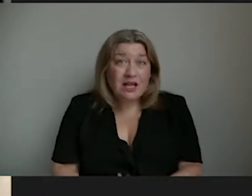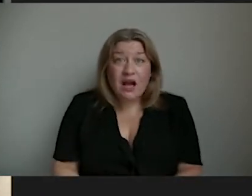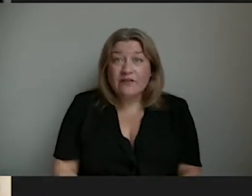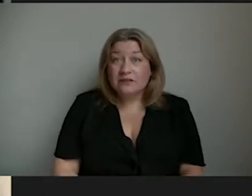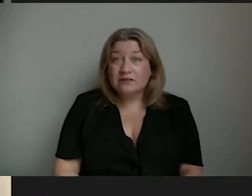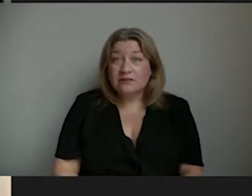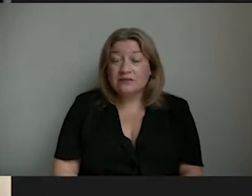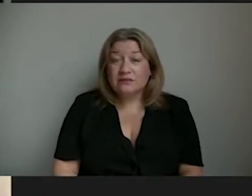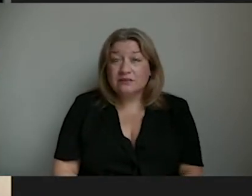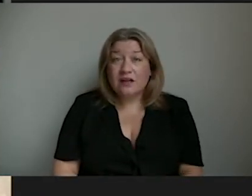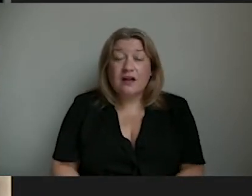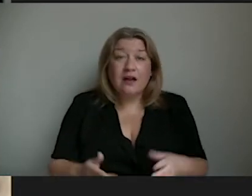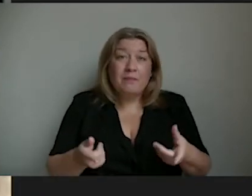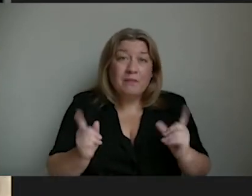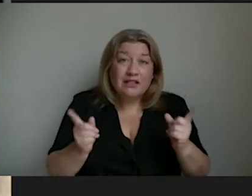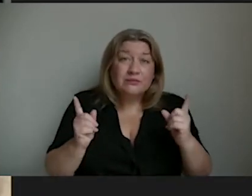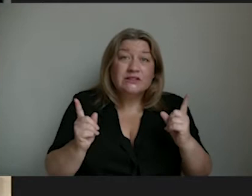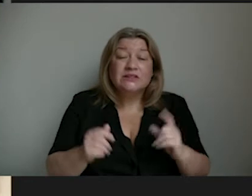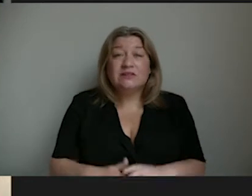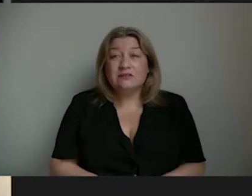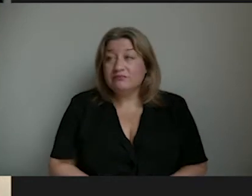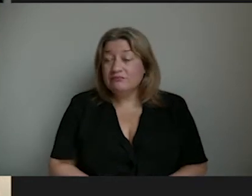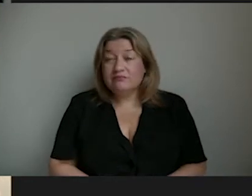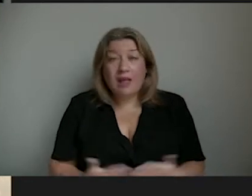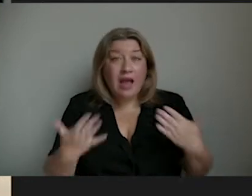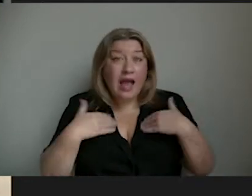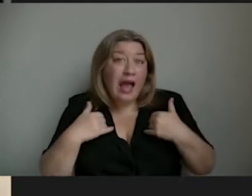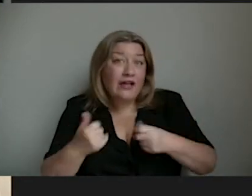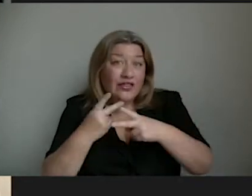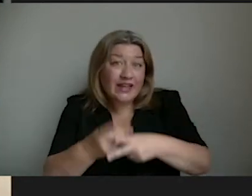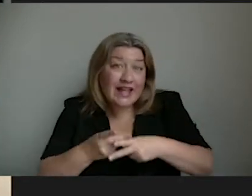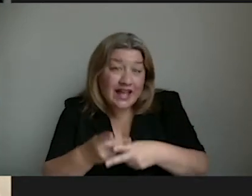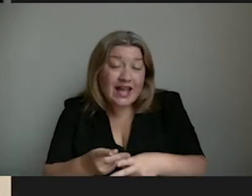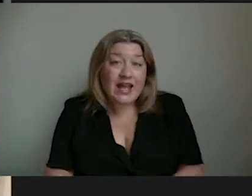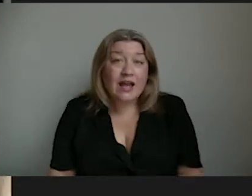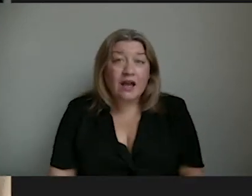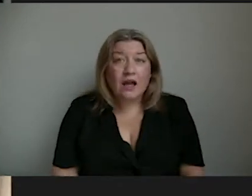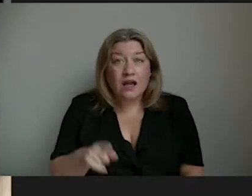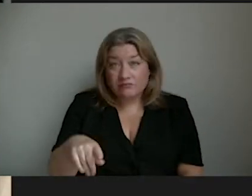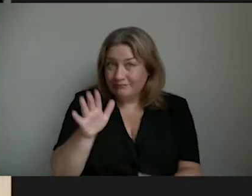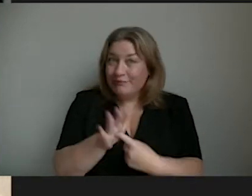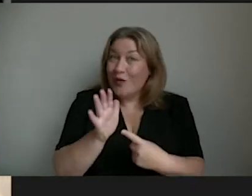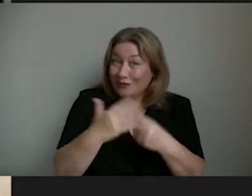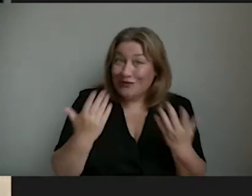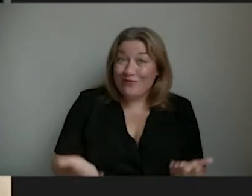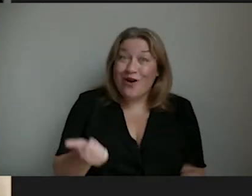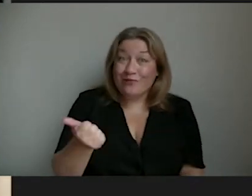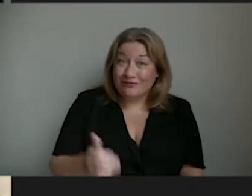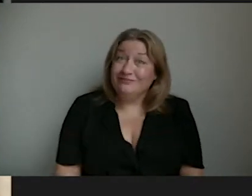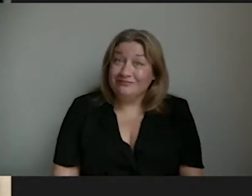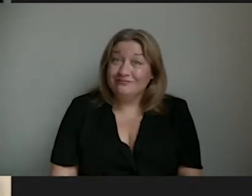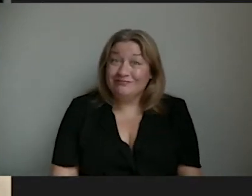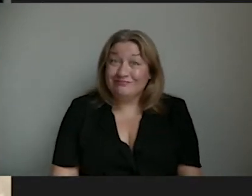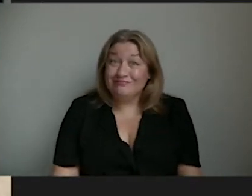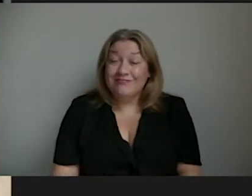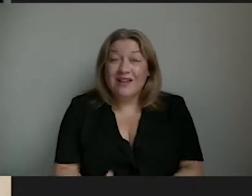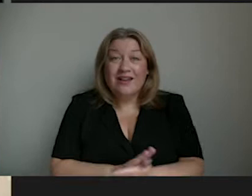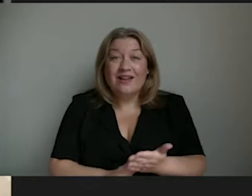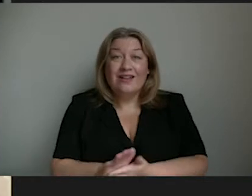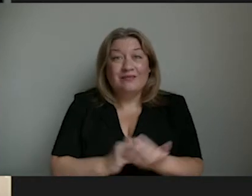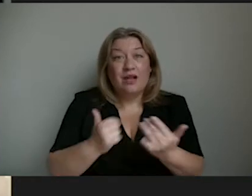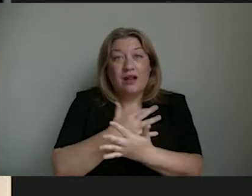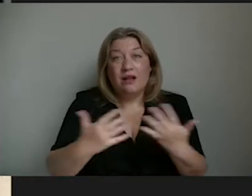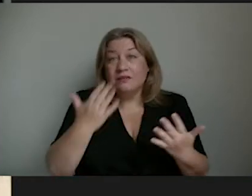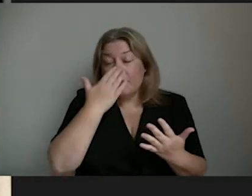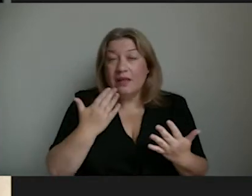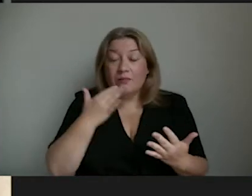administration, customer service, management, and then of course you've got your healthcare, which is obviously really important at the moment.